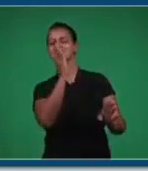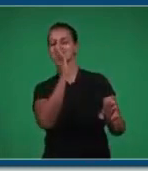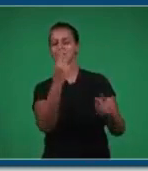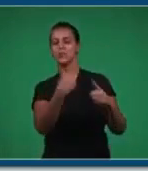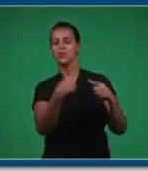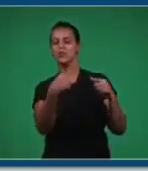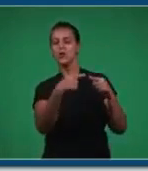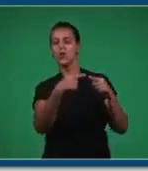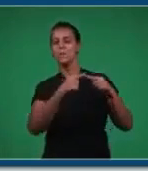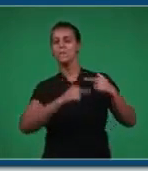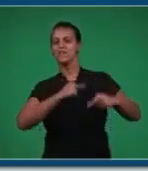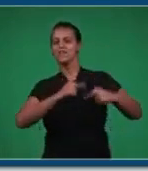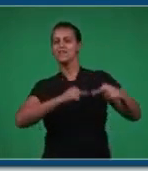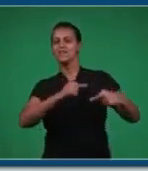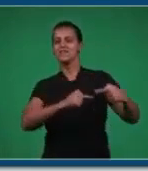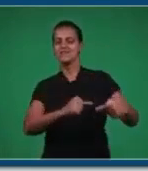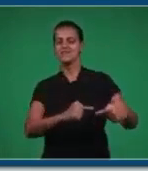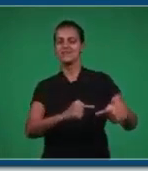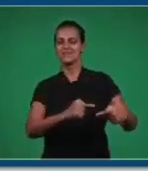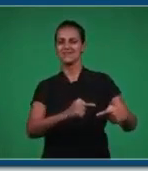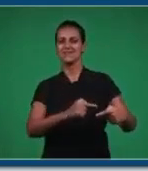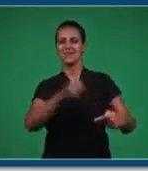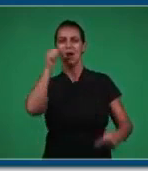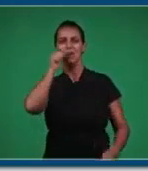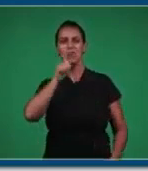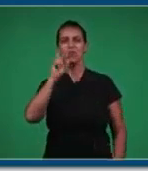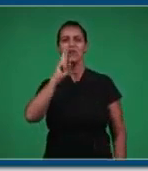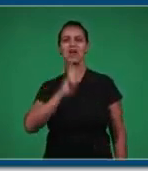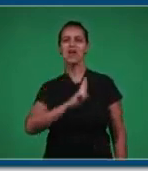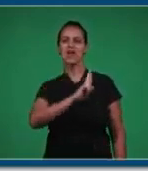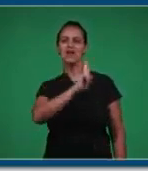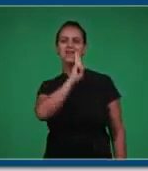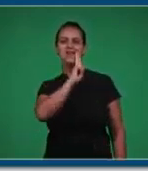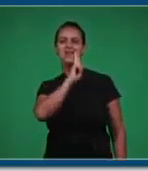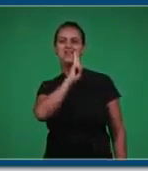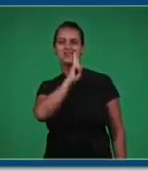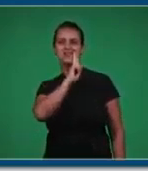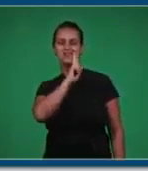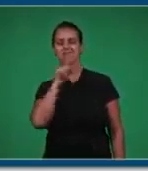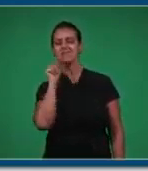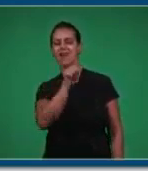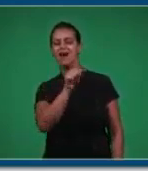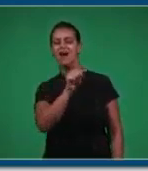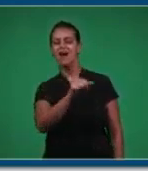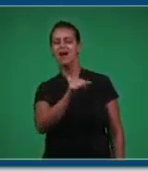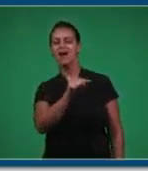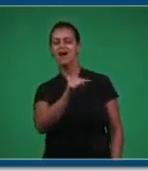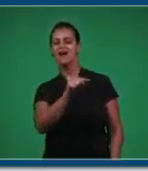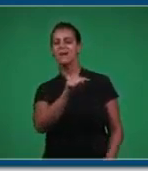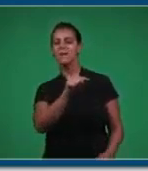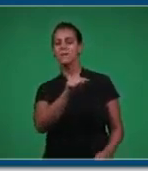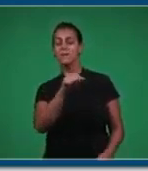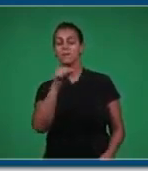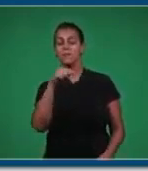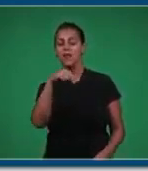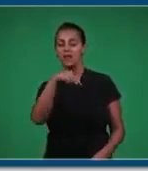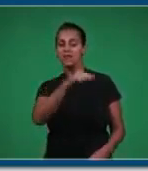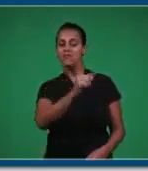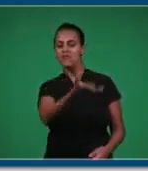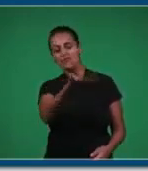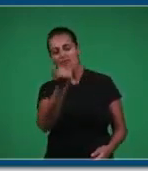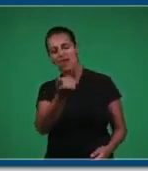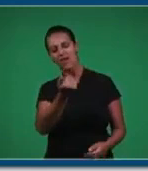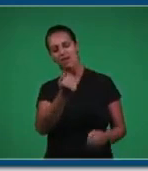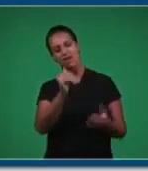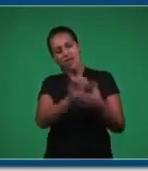Lord has revealed. And the text said, and Rebecca is before your face. Take her and go and